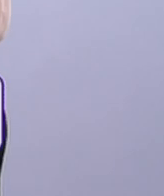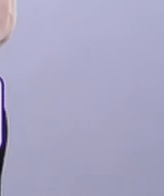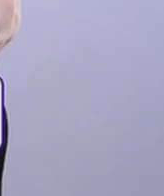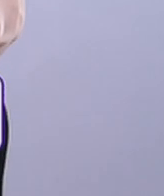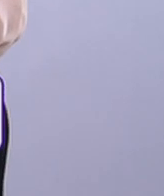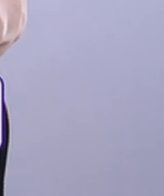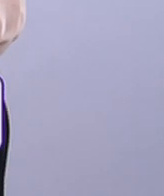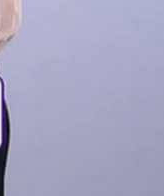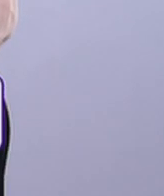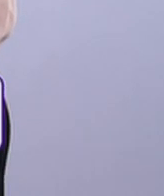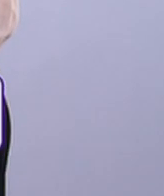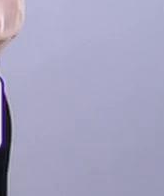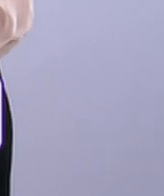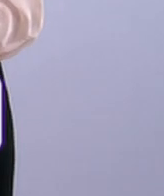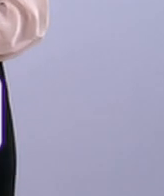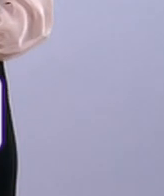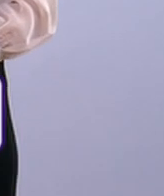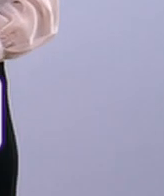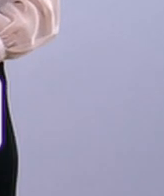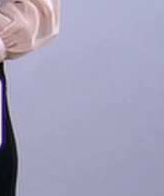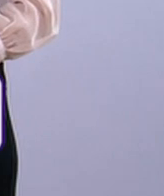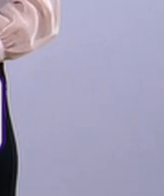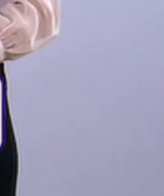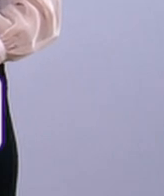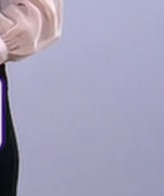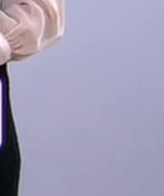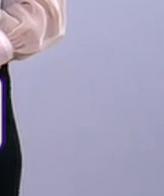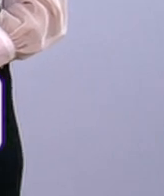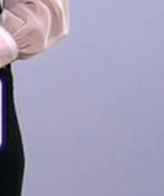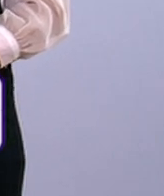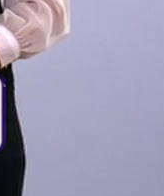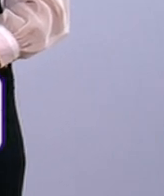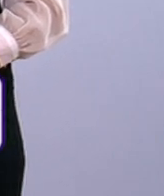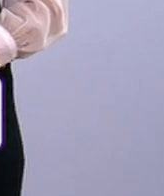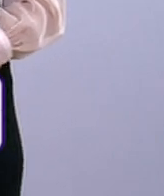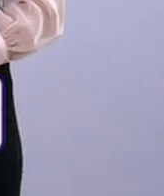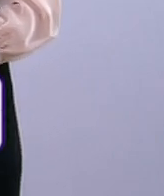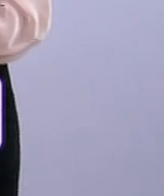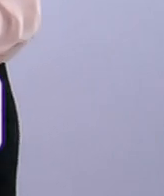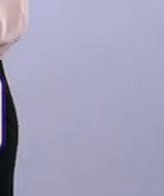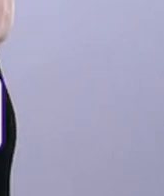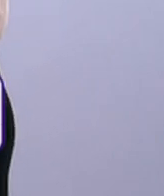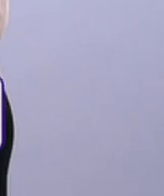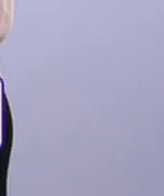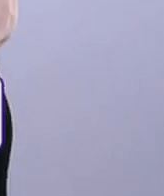Great. That's picture number 1. You did a great job.